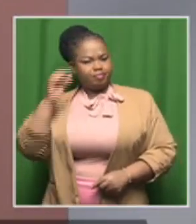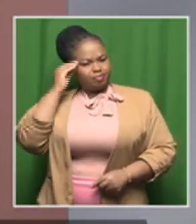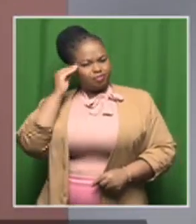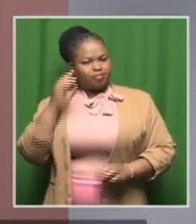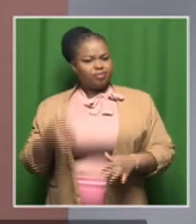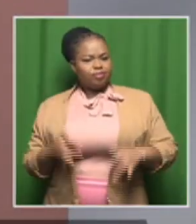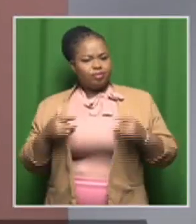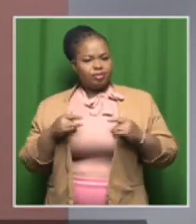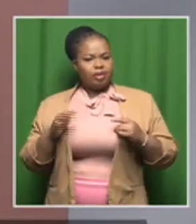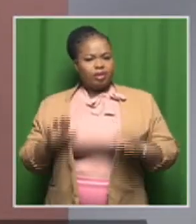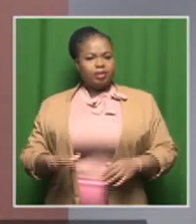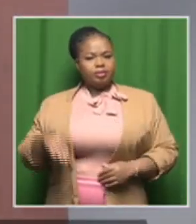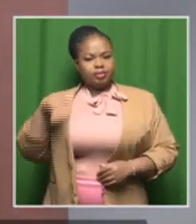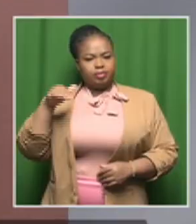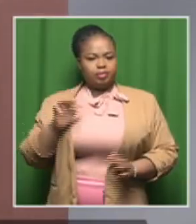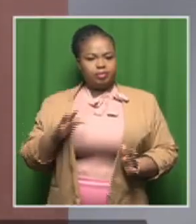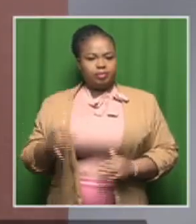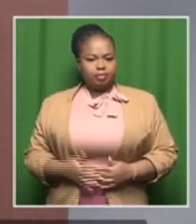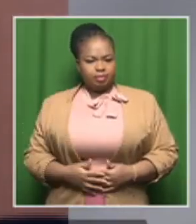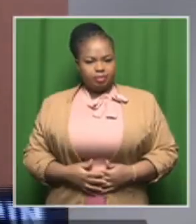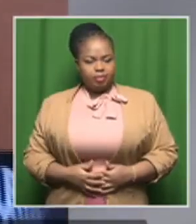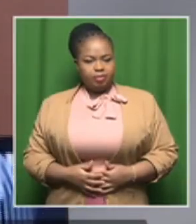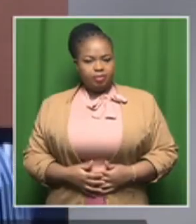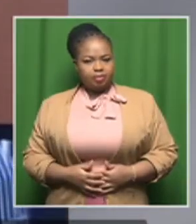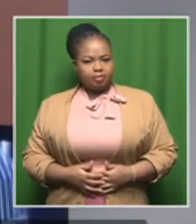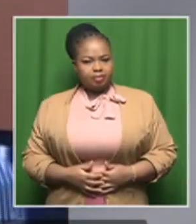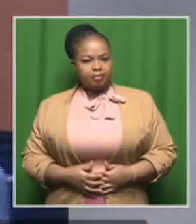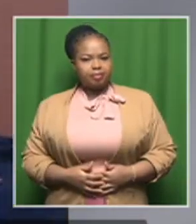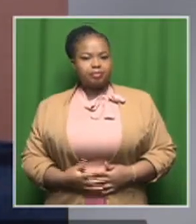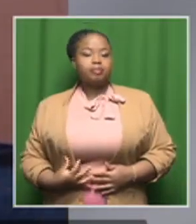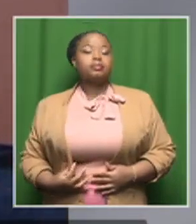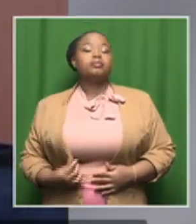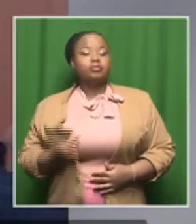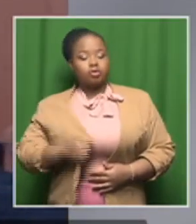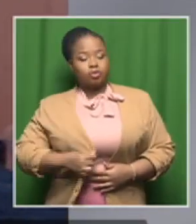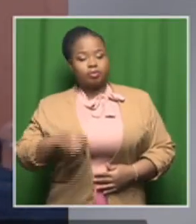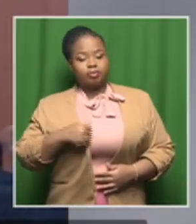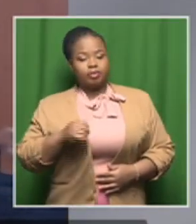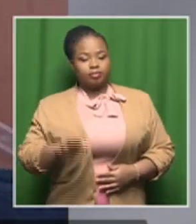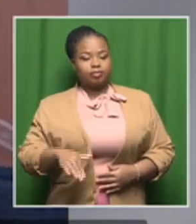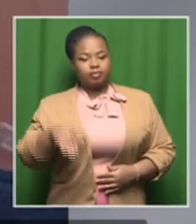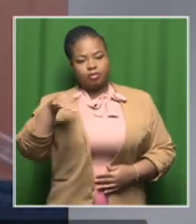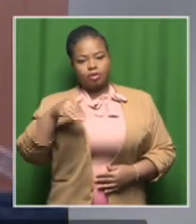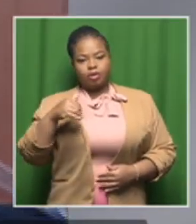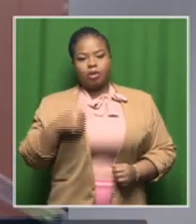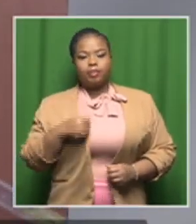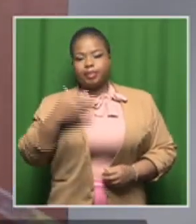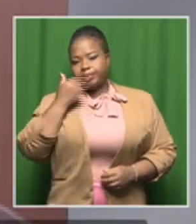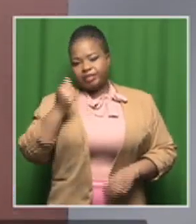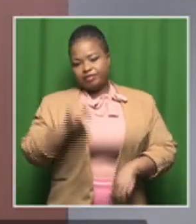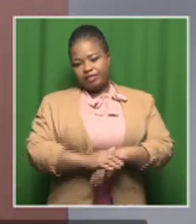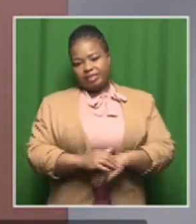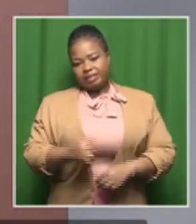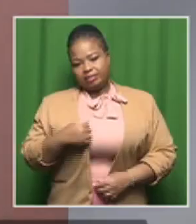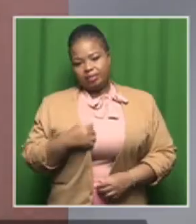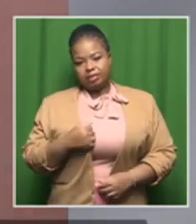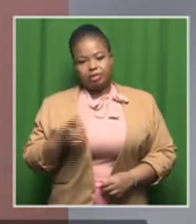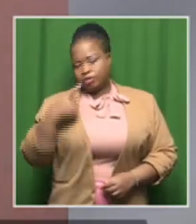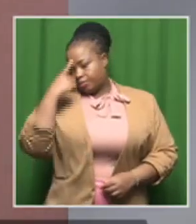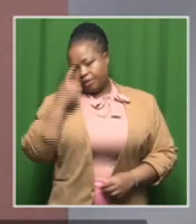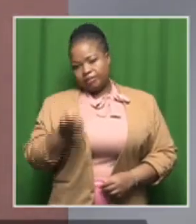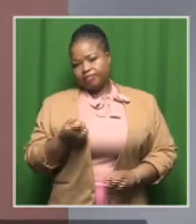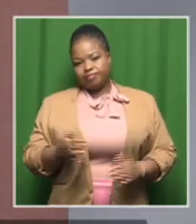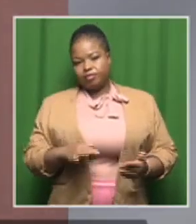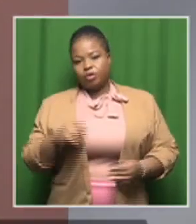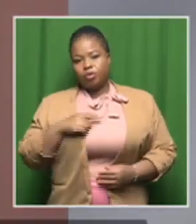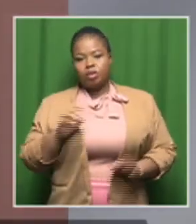was it like growing up with them? Do you know, I grew up with Mozart as my best friend. I couldn't believe he was dead because